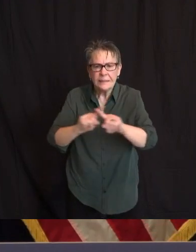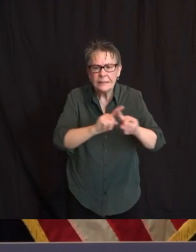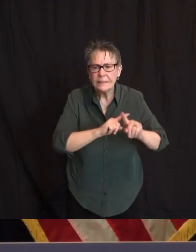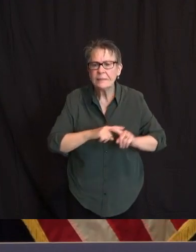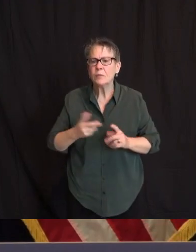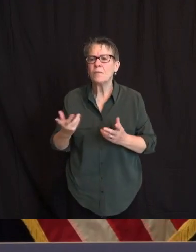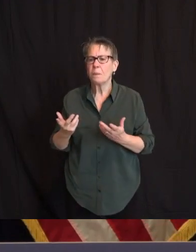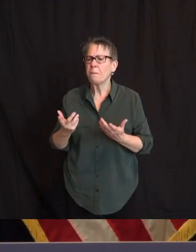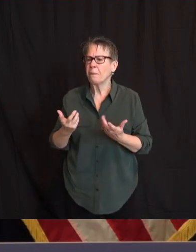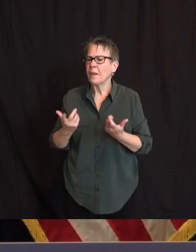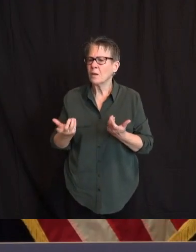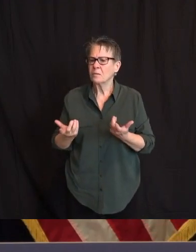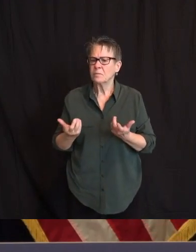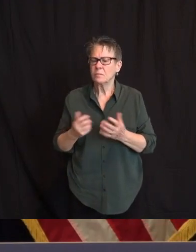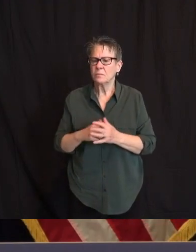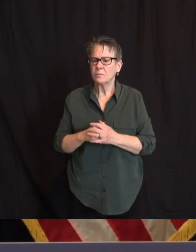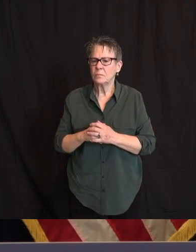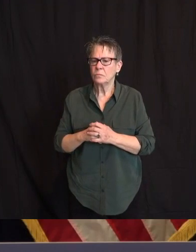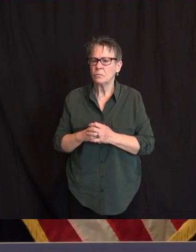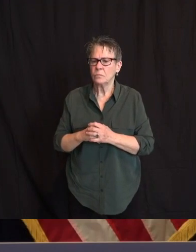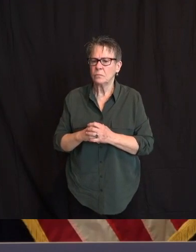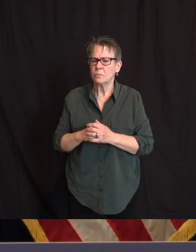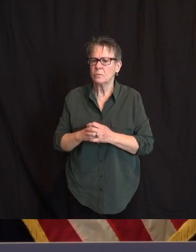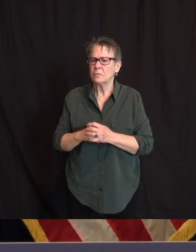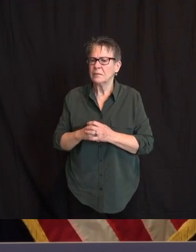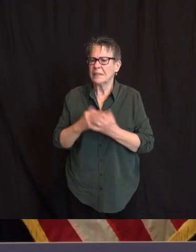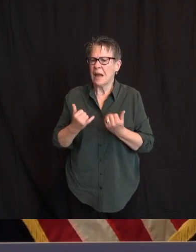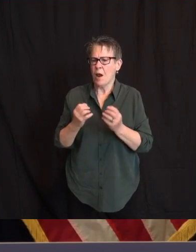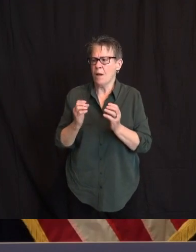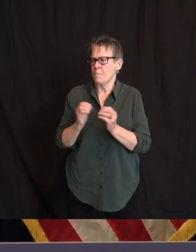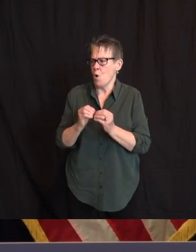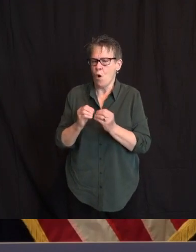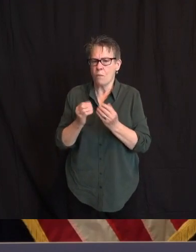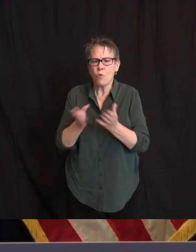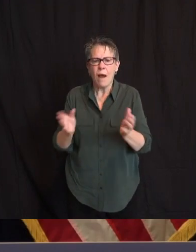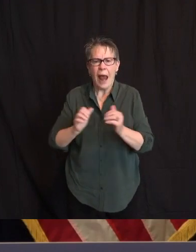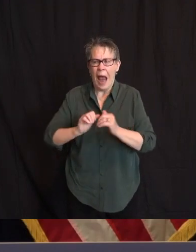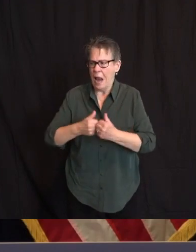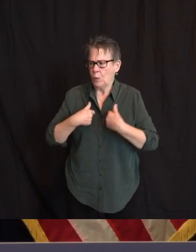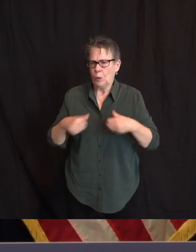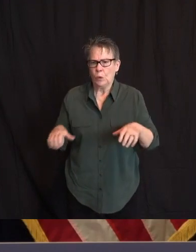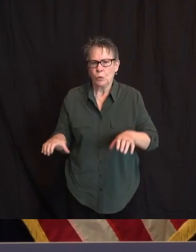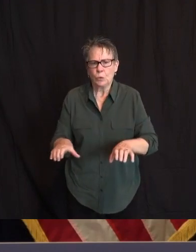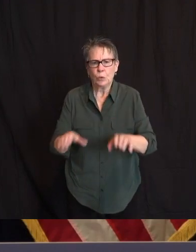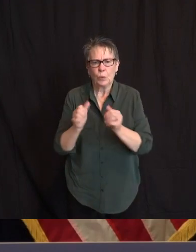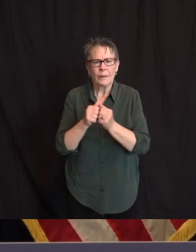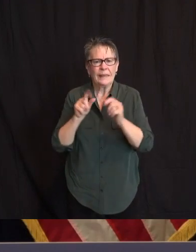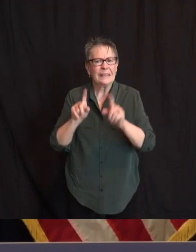dealt, particularly on the federal piece of this, we have prioritized for moment one symptomatic folks.